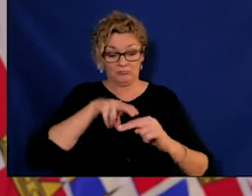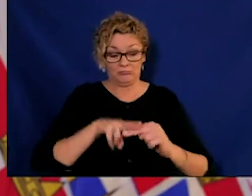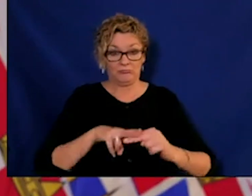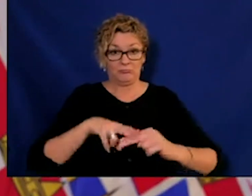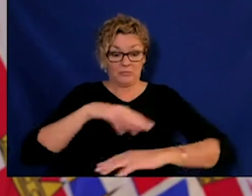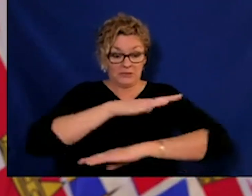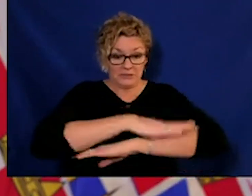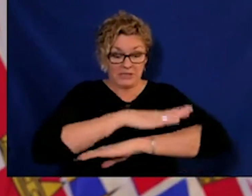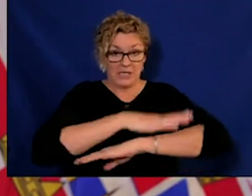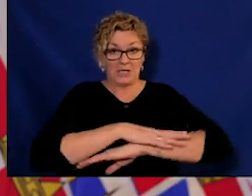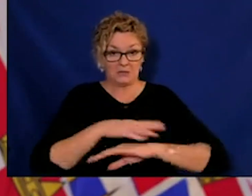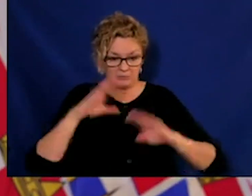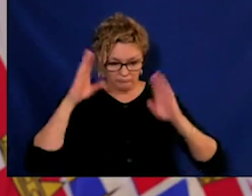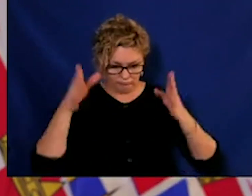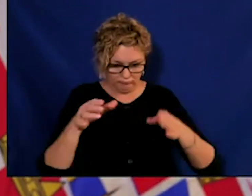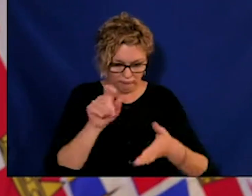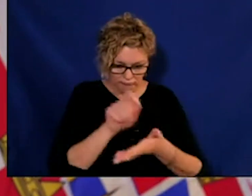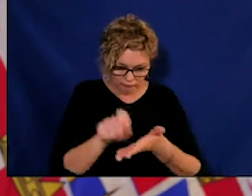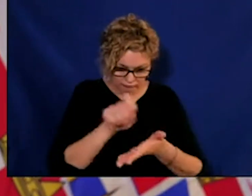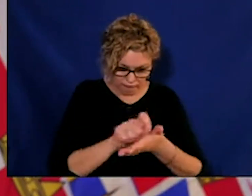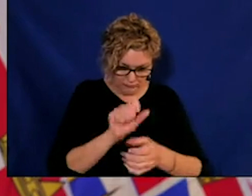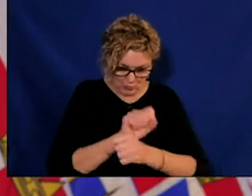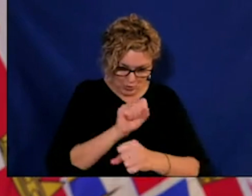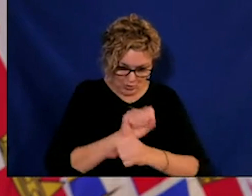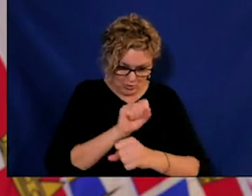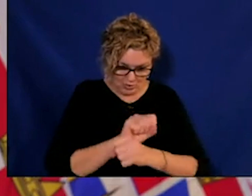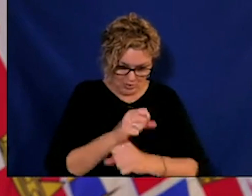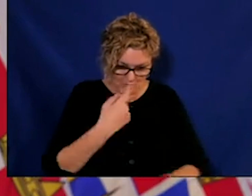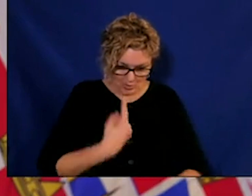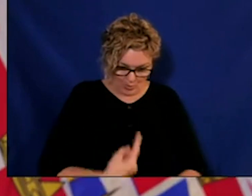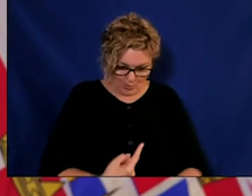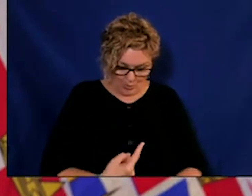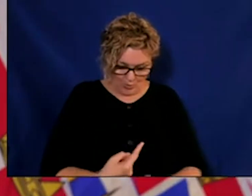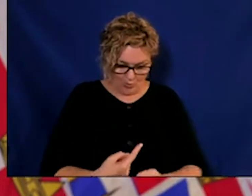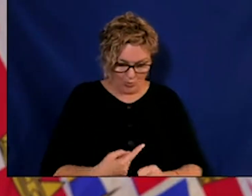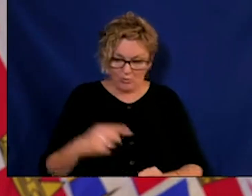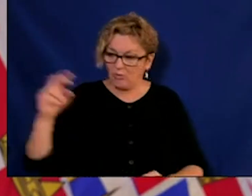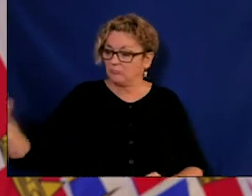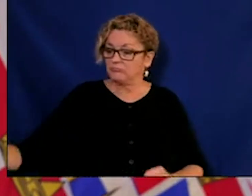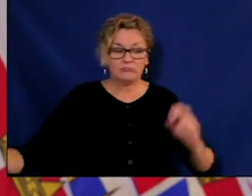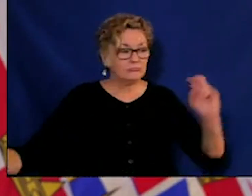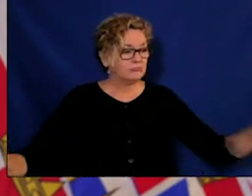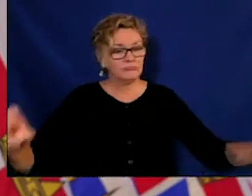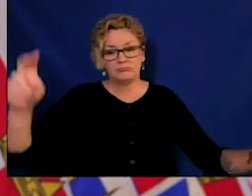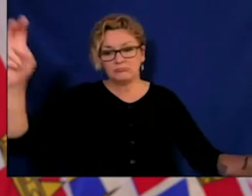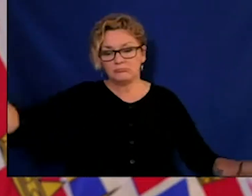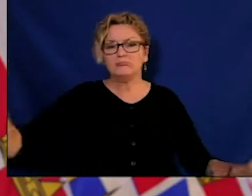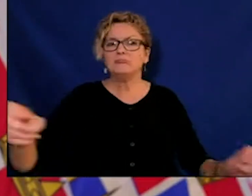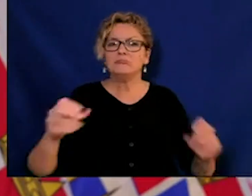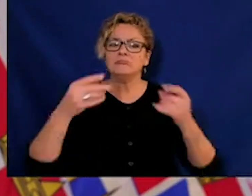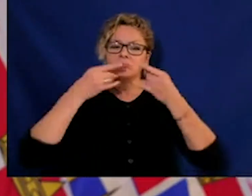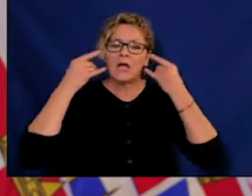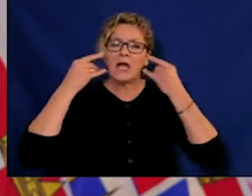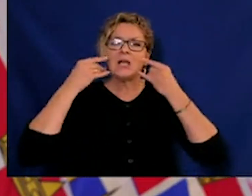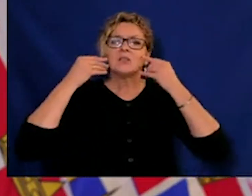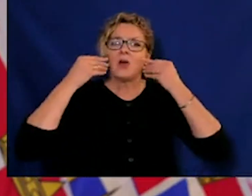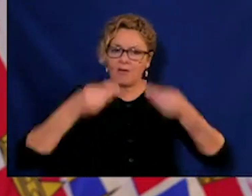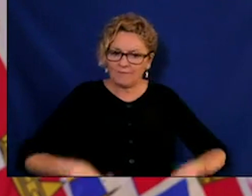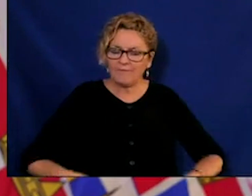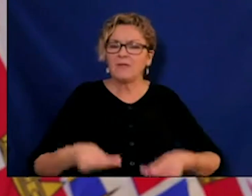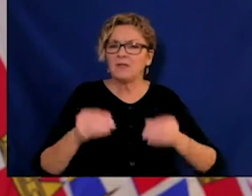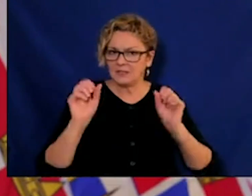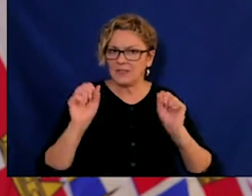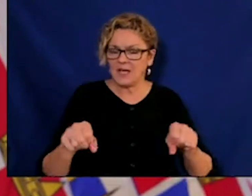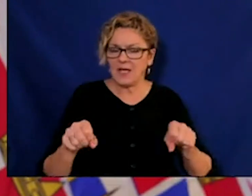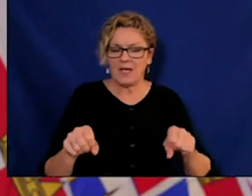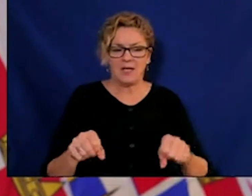learn how to wear a mask appropriately, that it's safe for them to do it, and we encourage parents and teachers and everybody to wear masks in